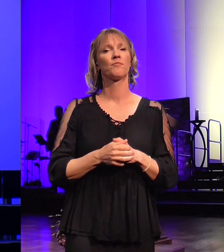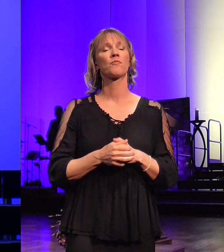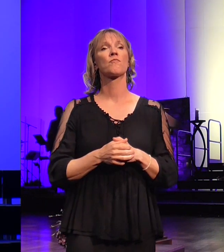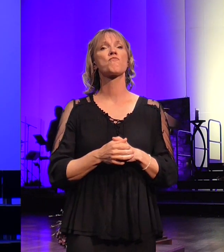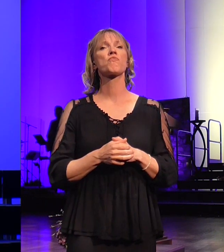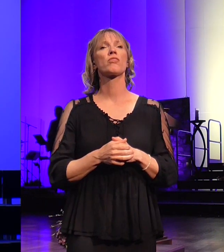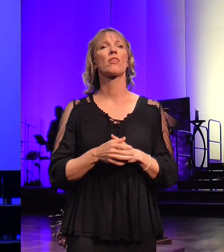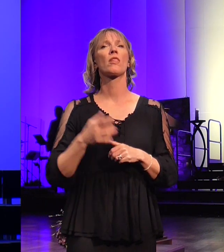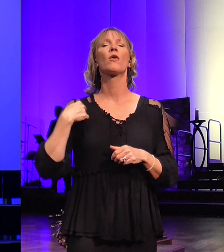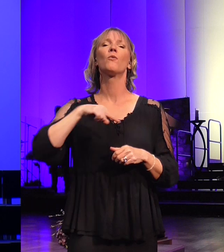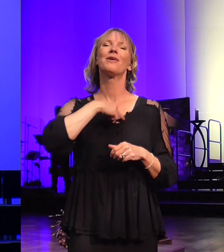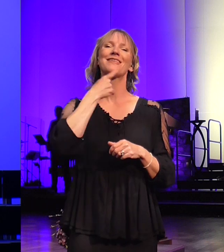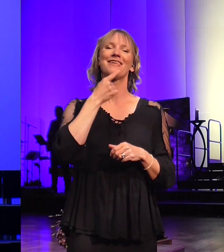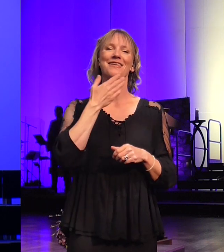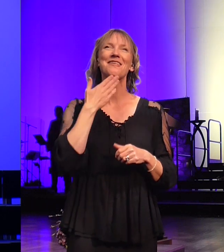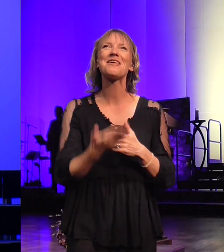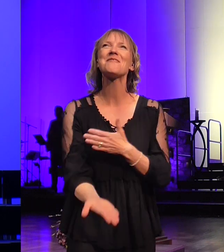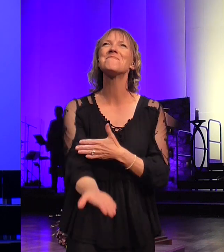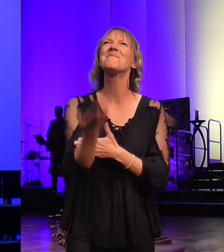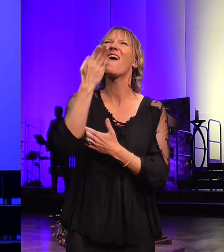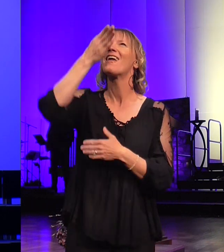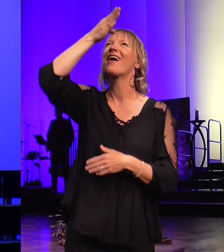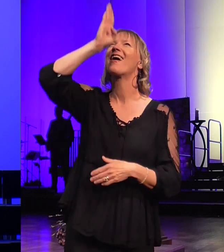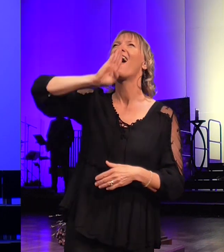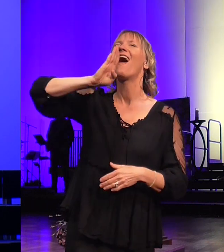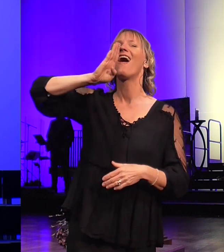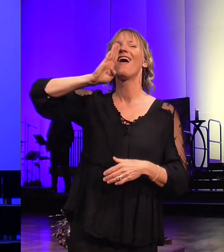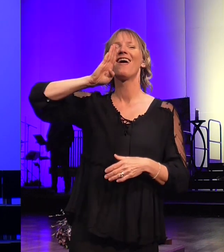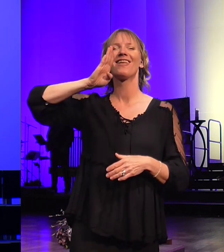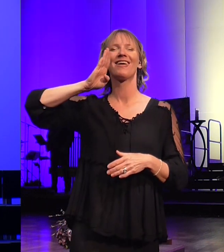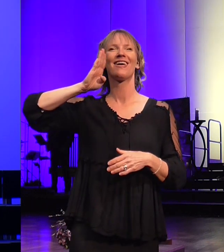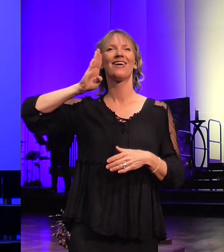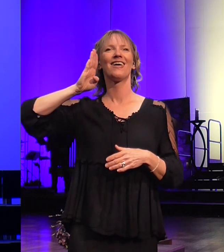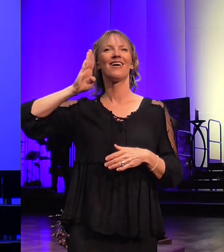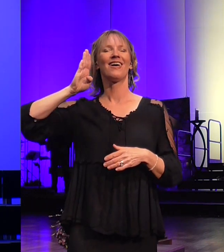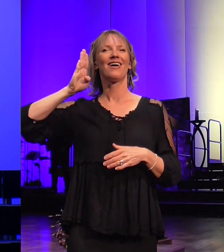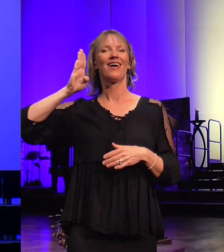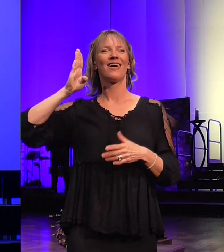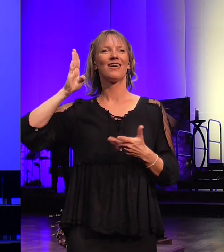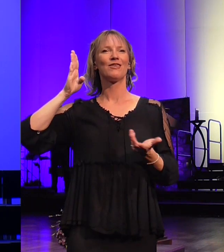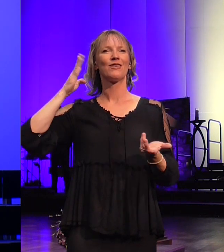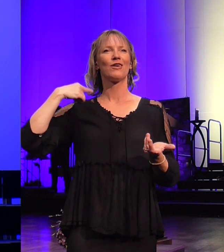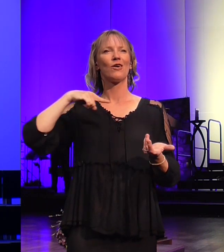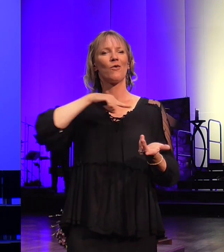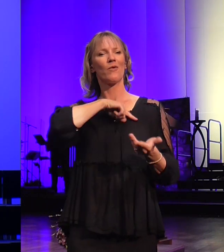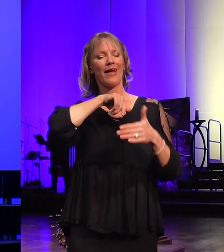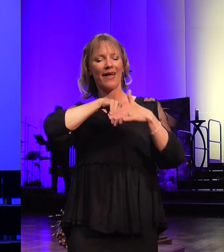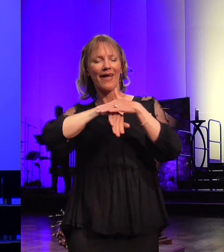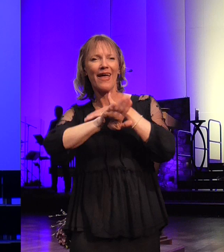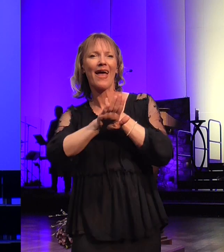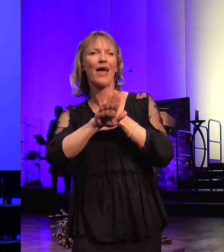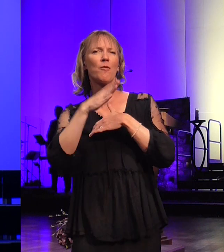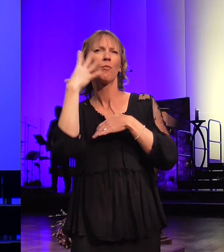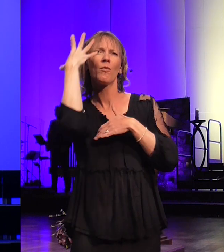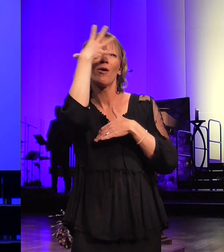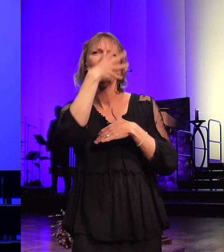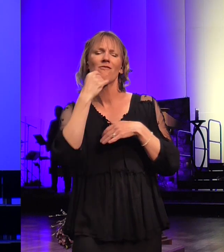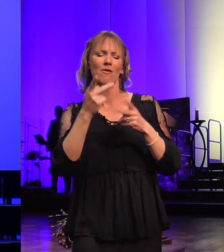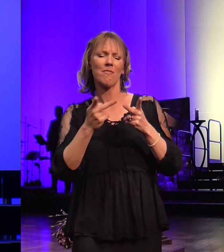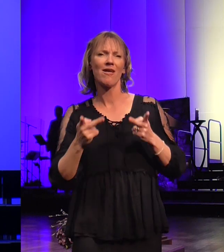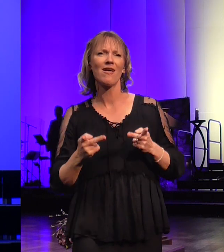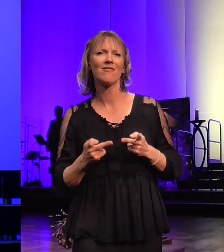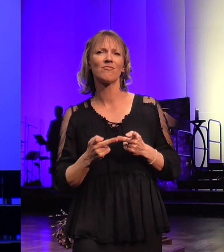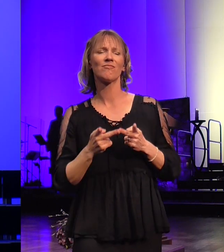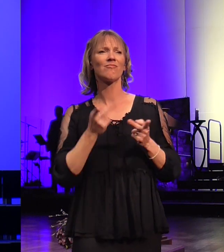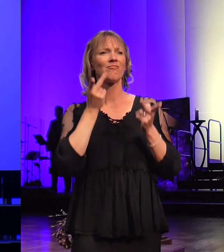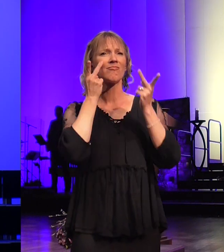And we say, good morning, God, as we have come into this beautiful sanctuary and we've